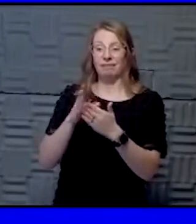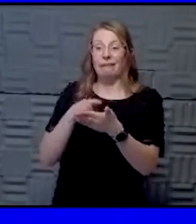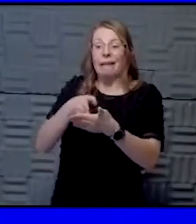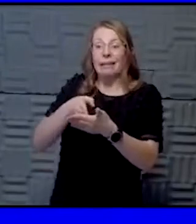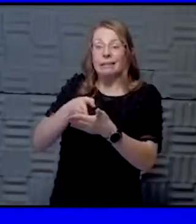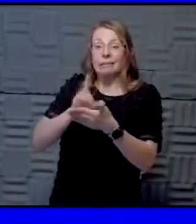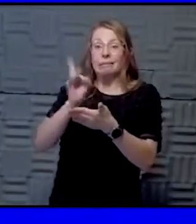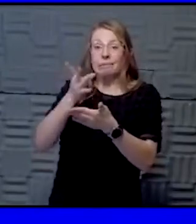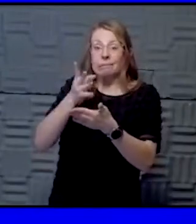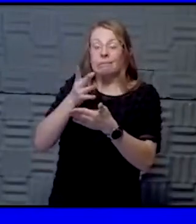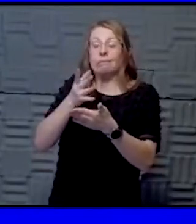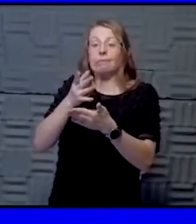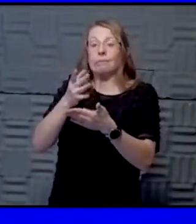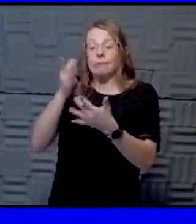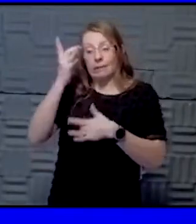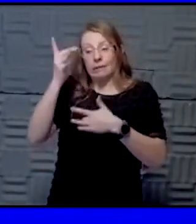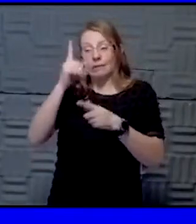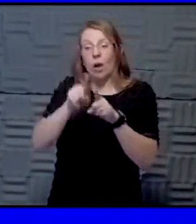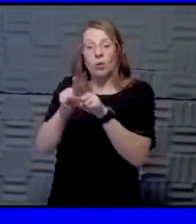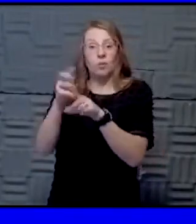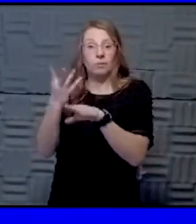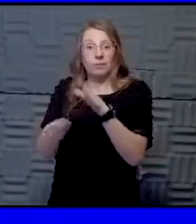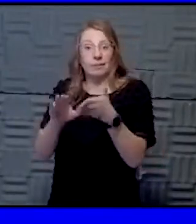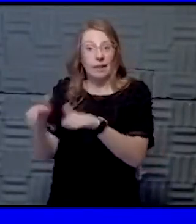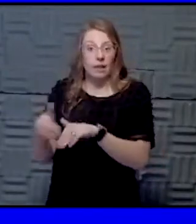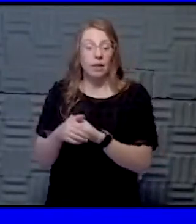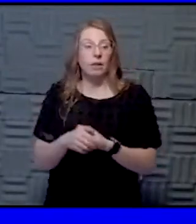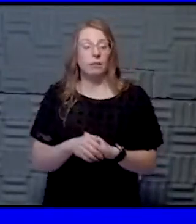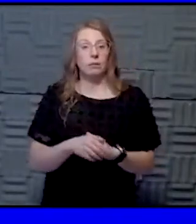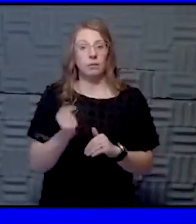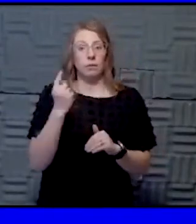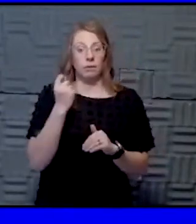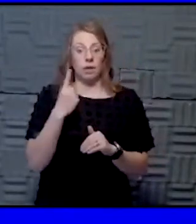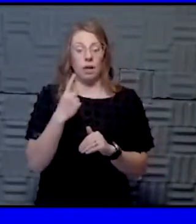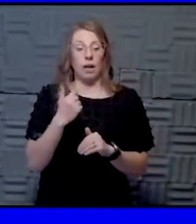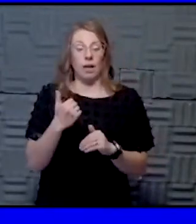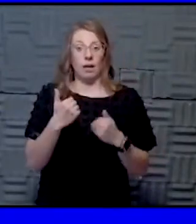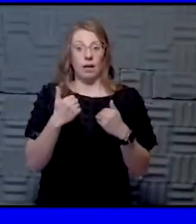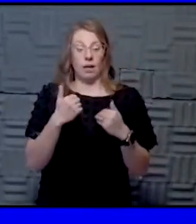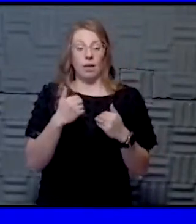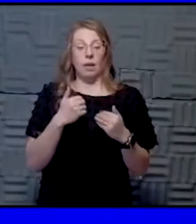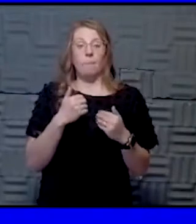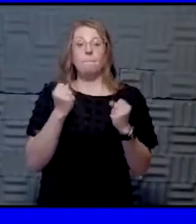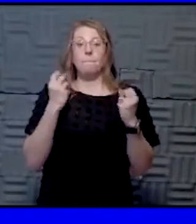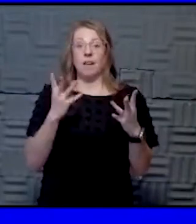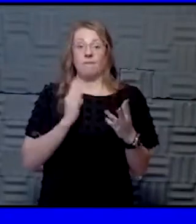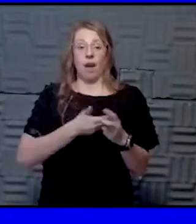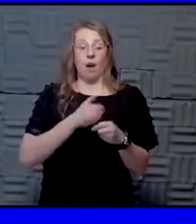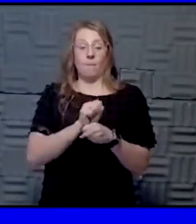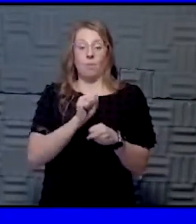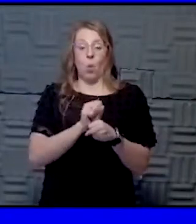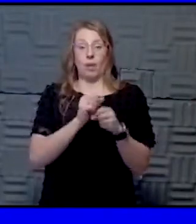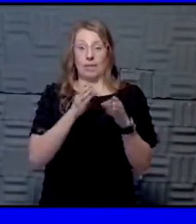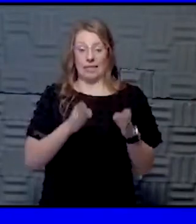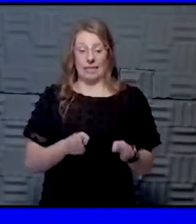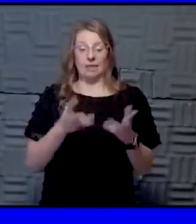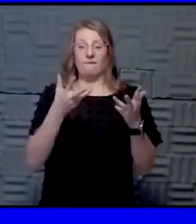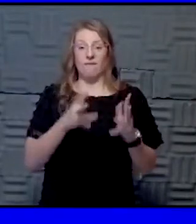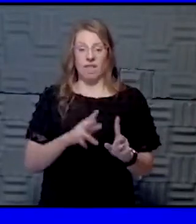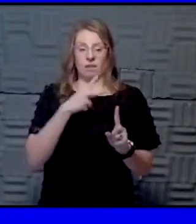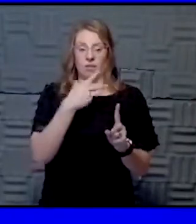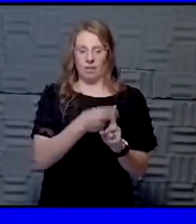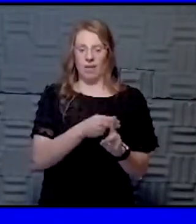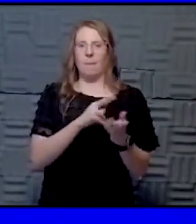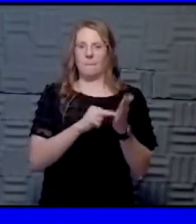the benefit it has given to our employees because we have less employees out ill for that. But from